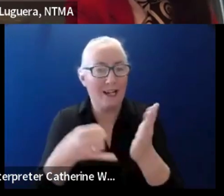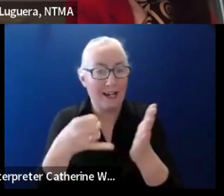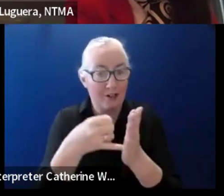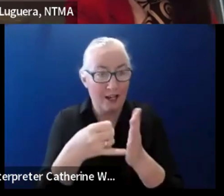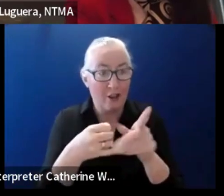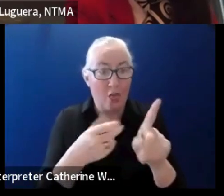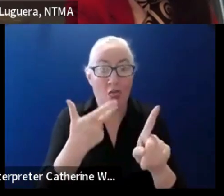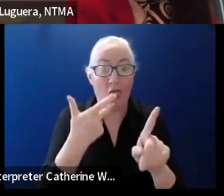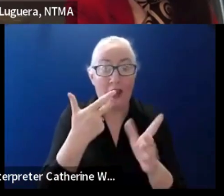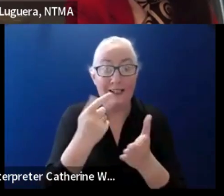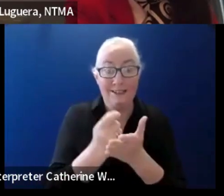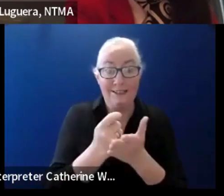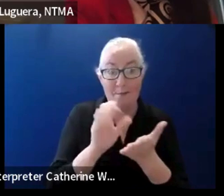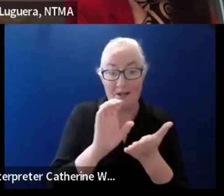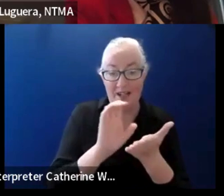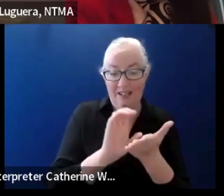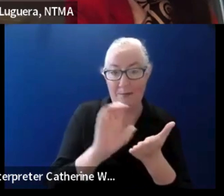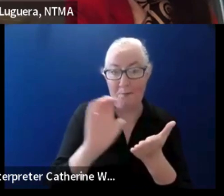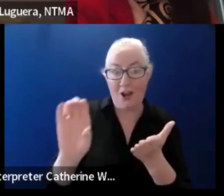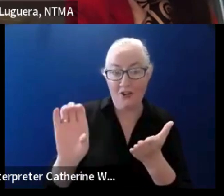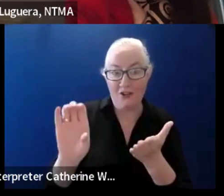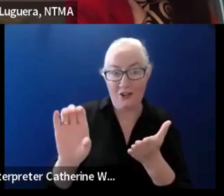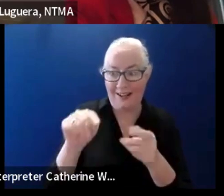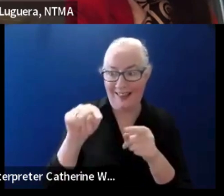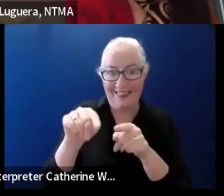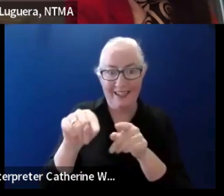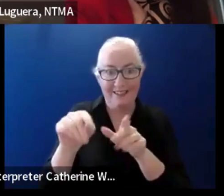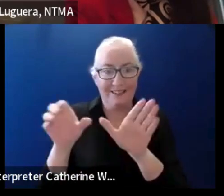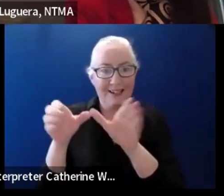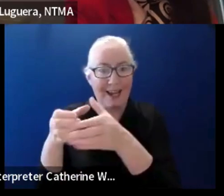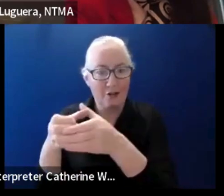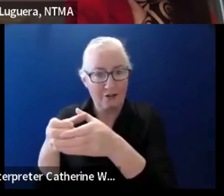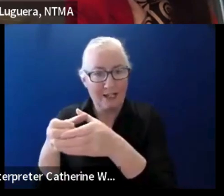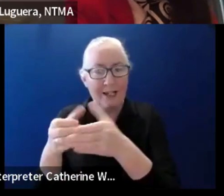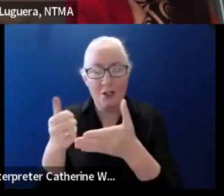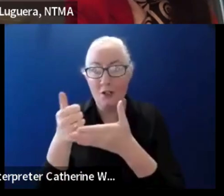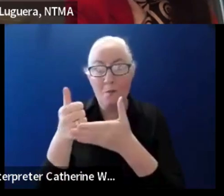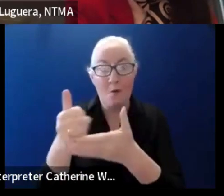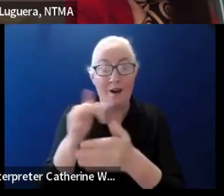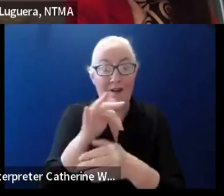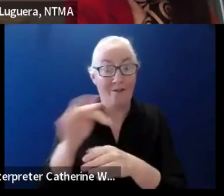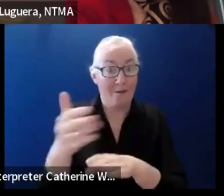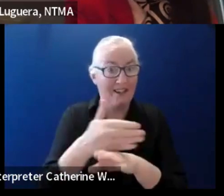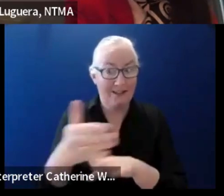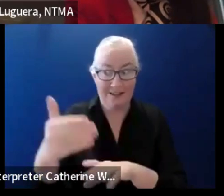their third time sponsoring this category, and have supported it since the very beginning.